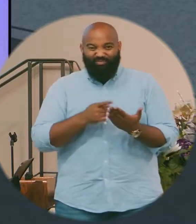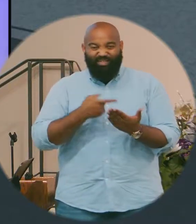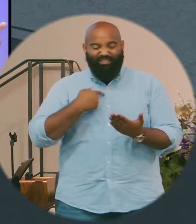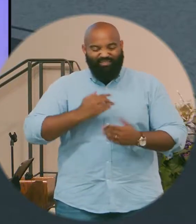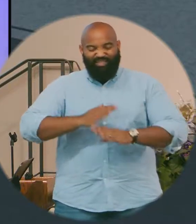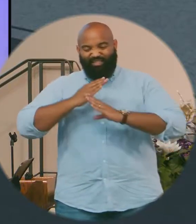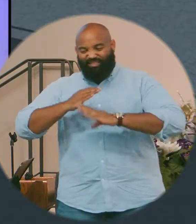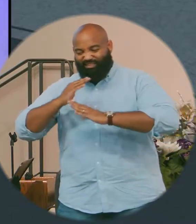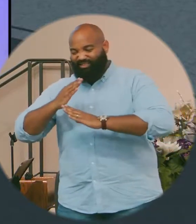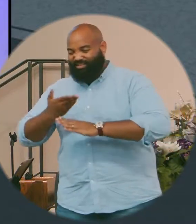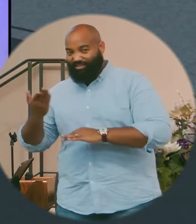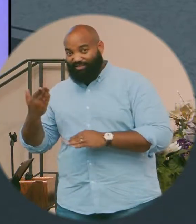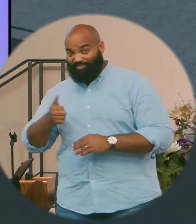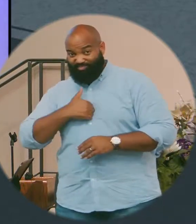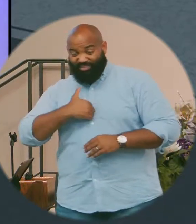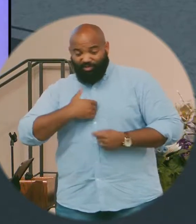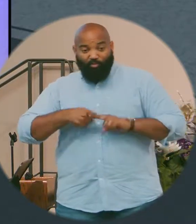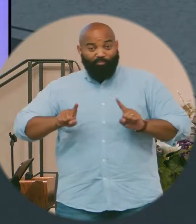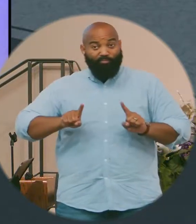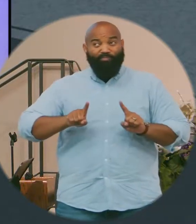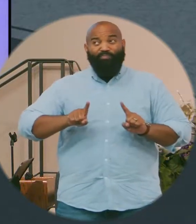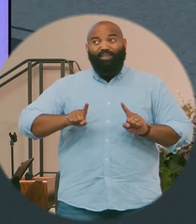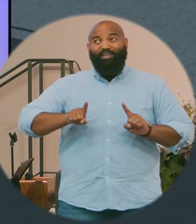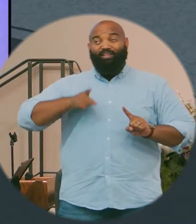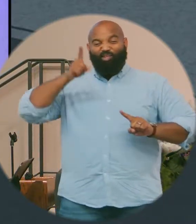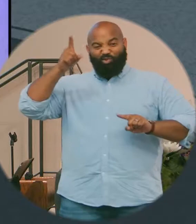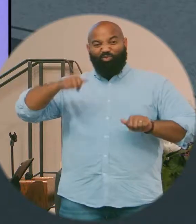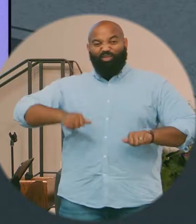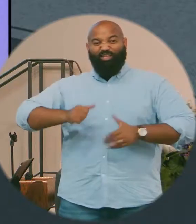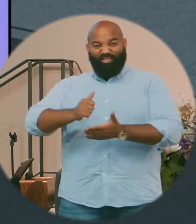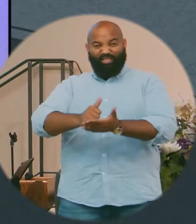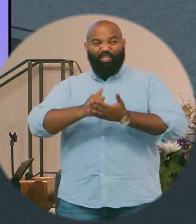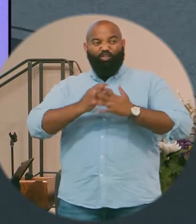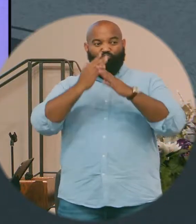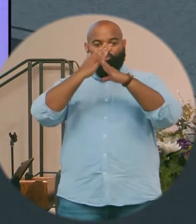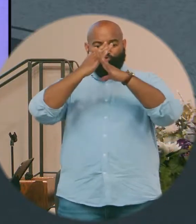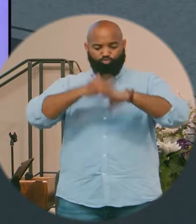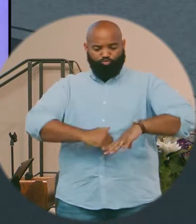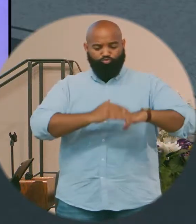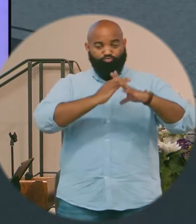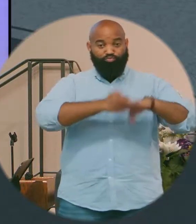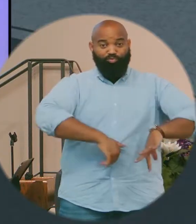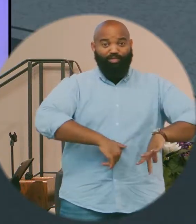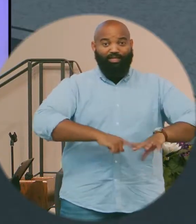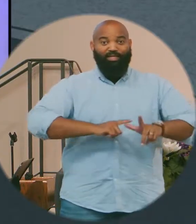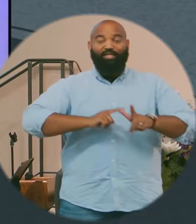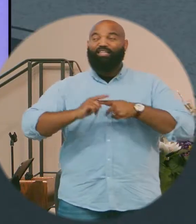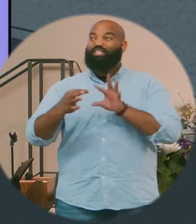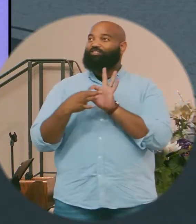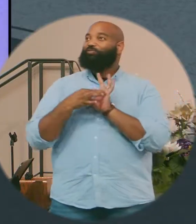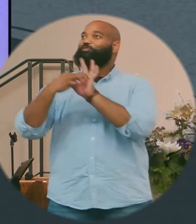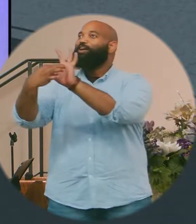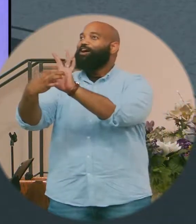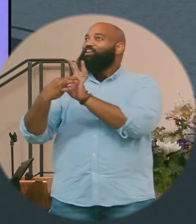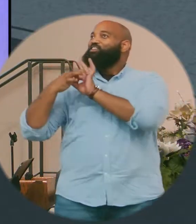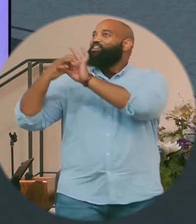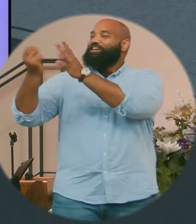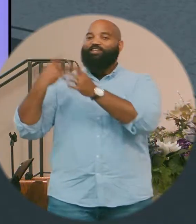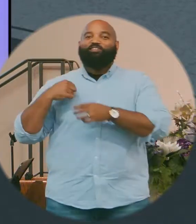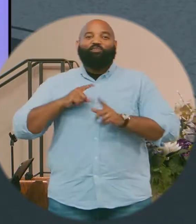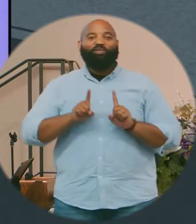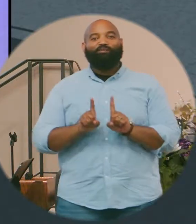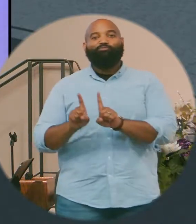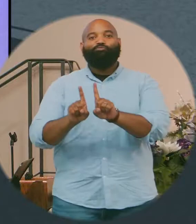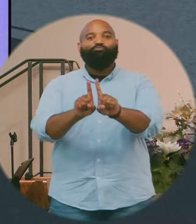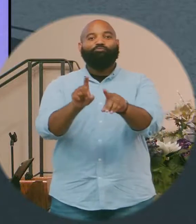willing spirit to do my part, God. That's to trust, to believe, to pray, to get up, and to walk and to work. And so I